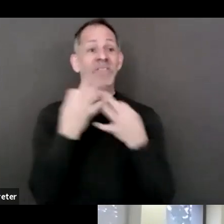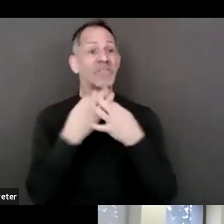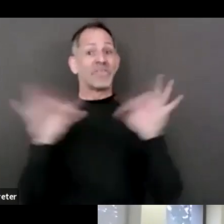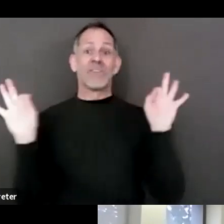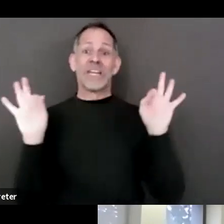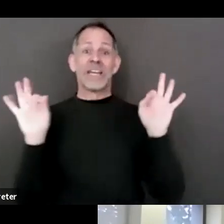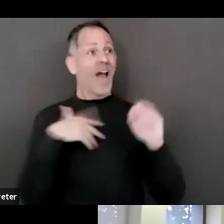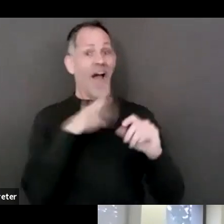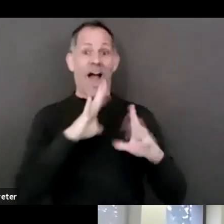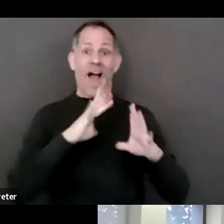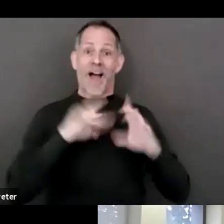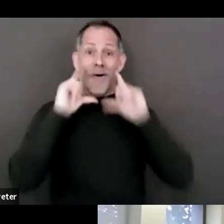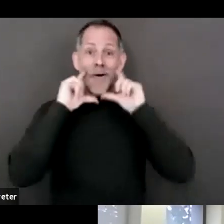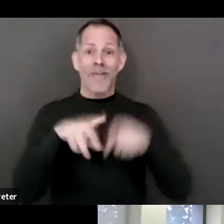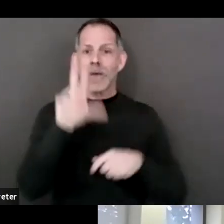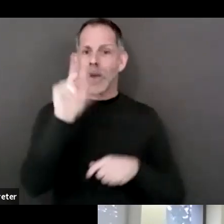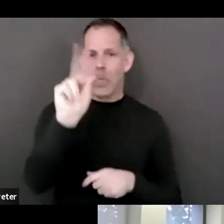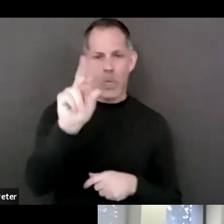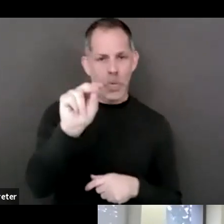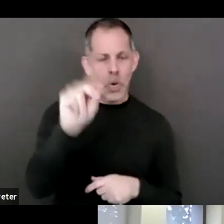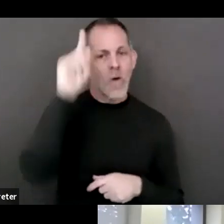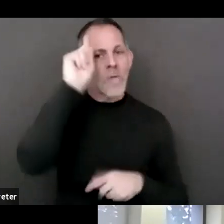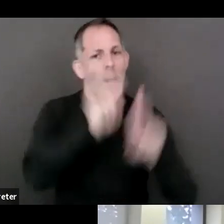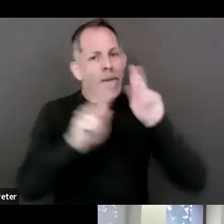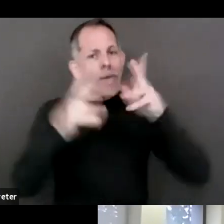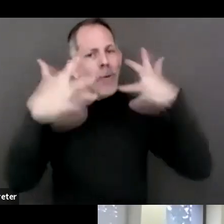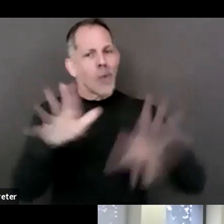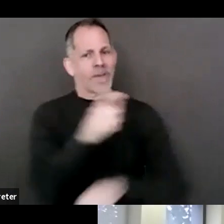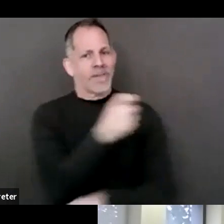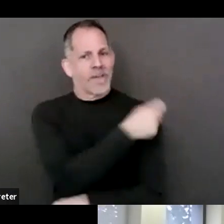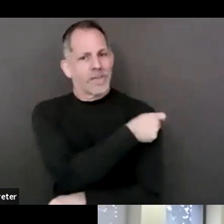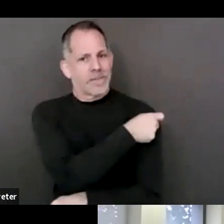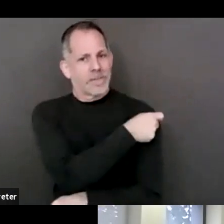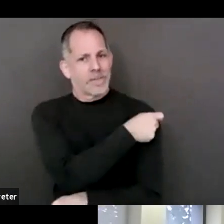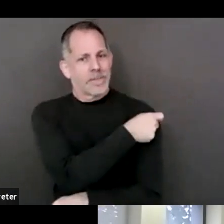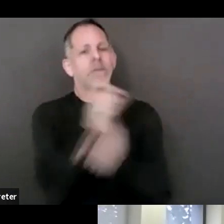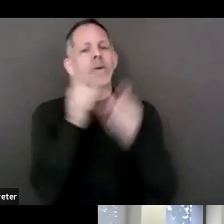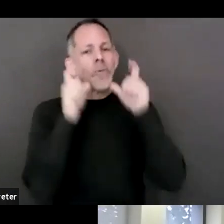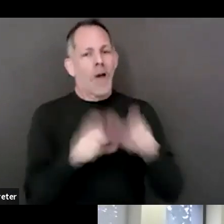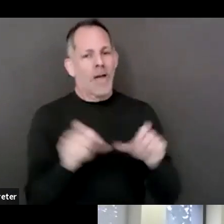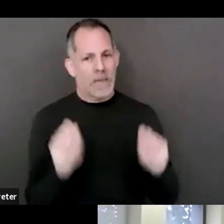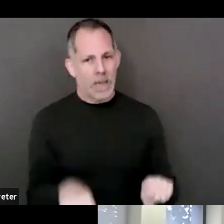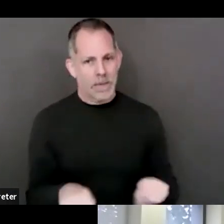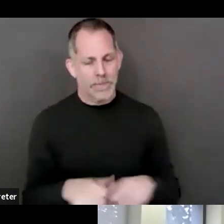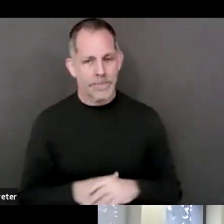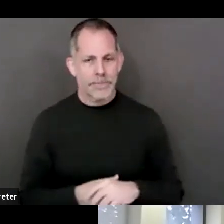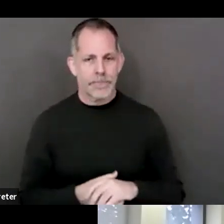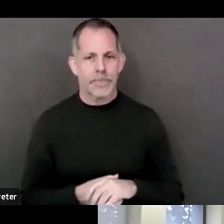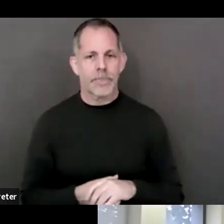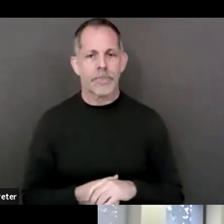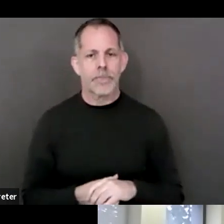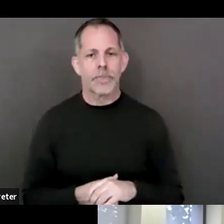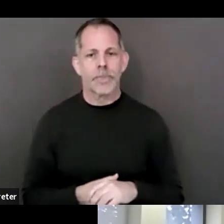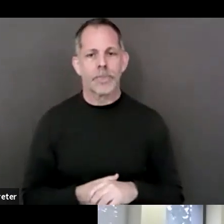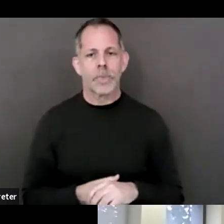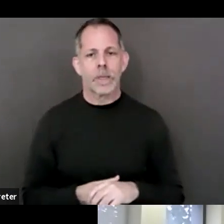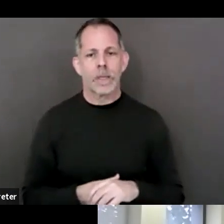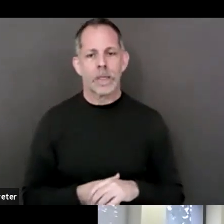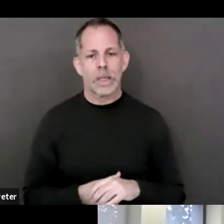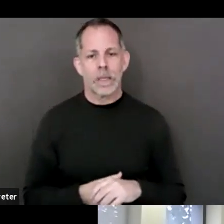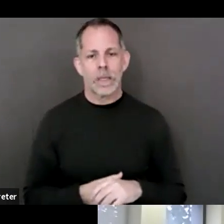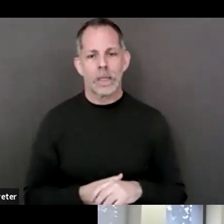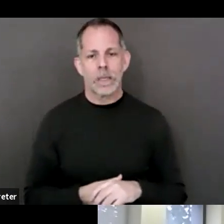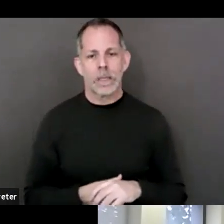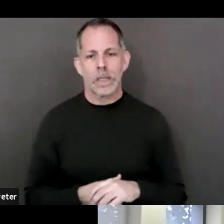important to remember that. One of the difficulties, of course, with this is a growing proportion of the population becomes vaccinated. That's a good thing.